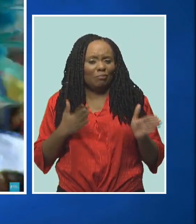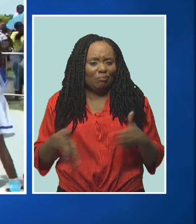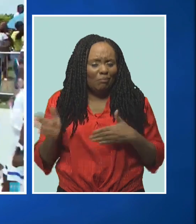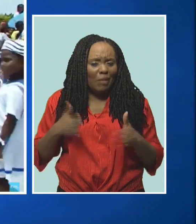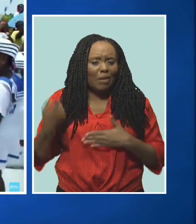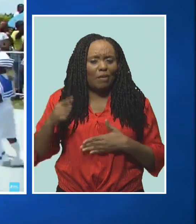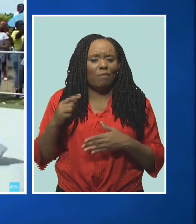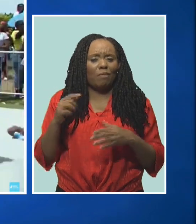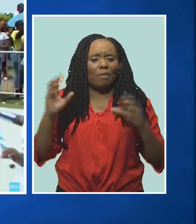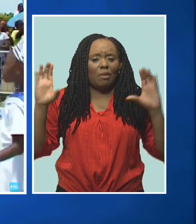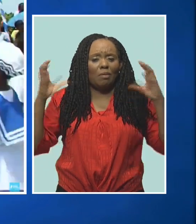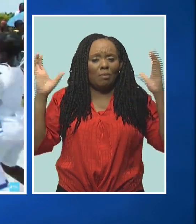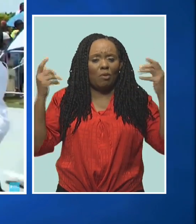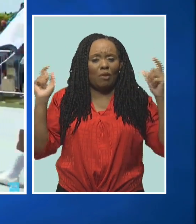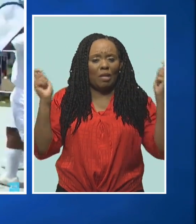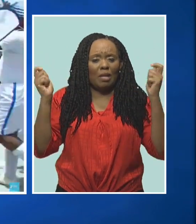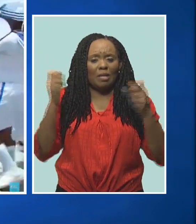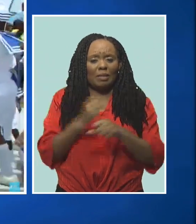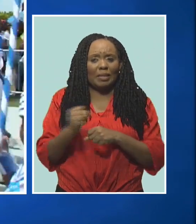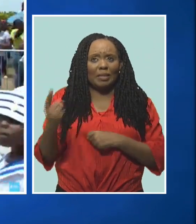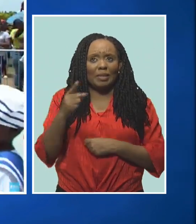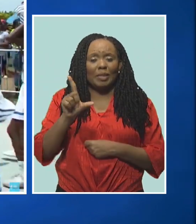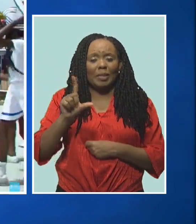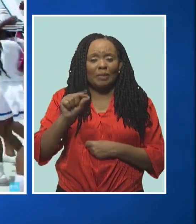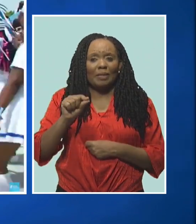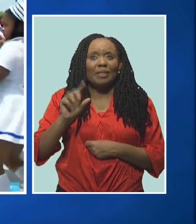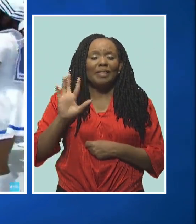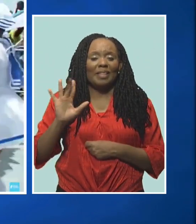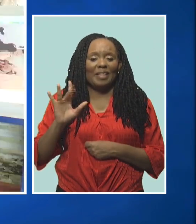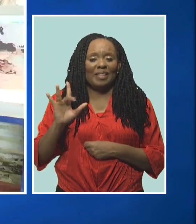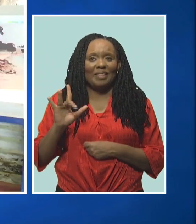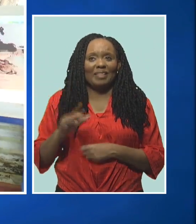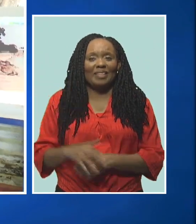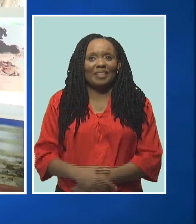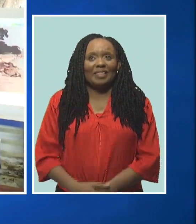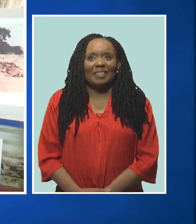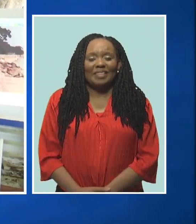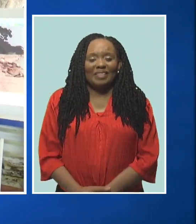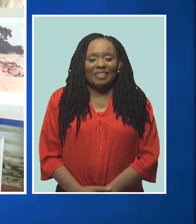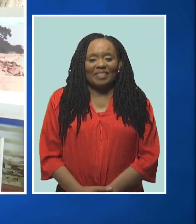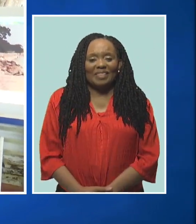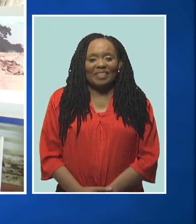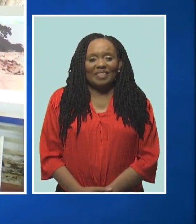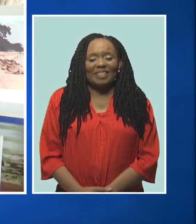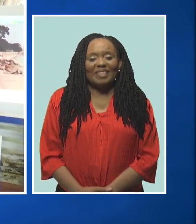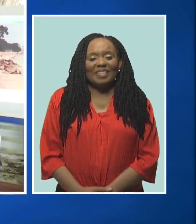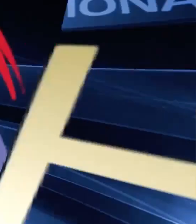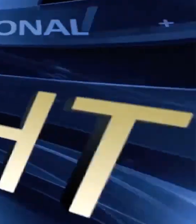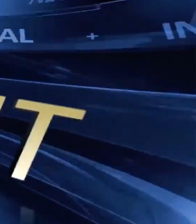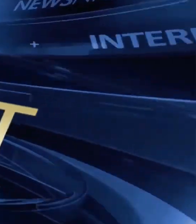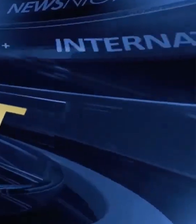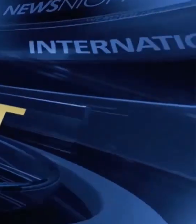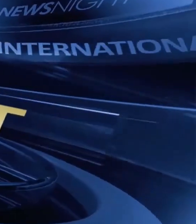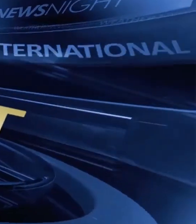Over 2025. Rianne Phillips, CBC News.